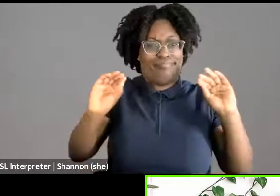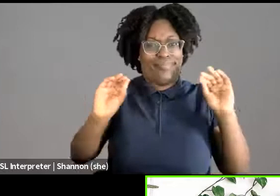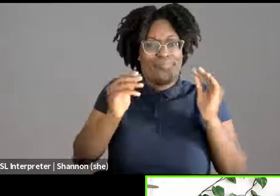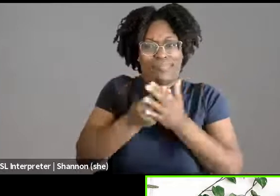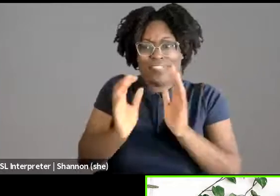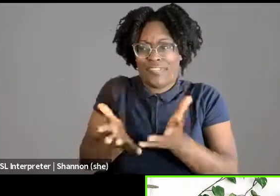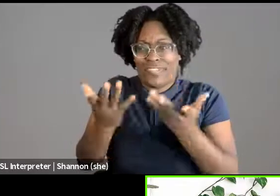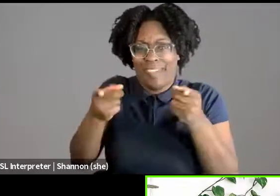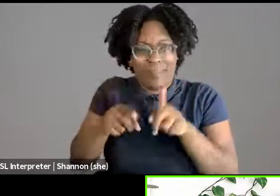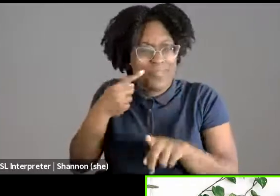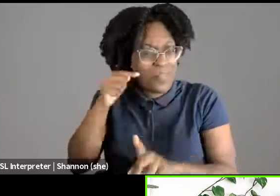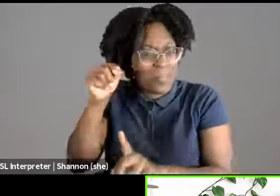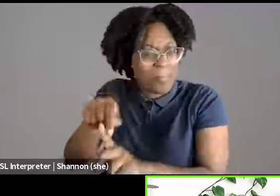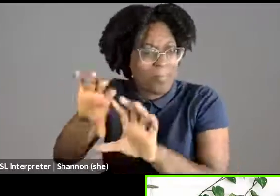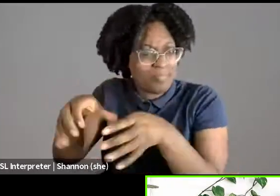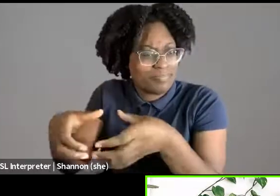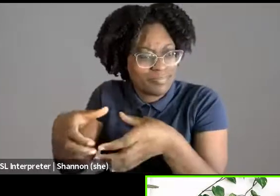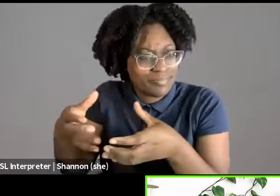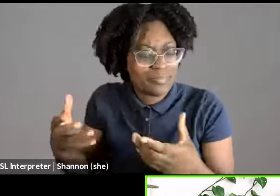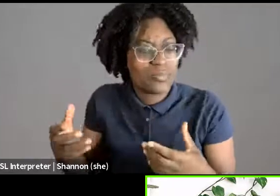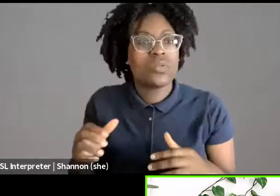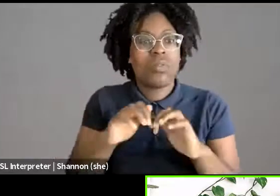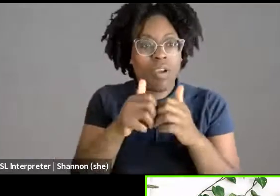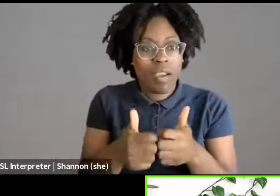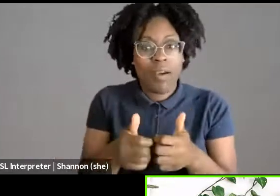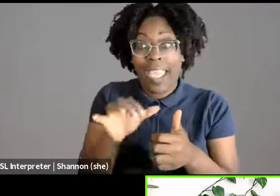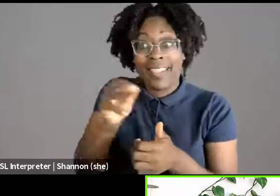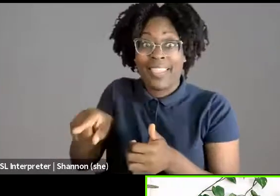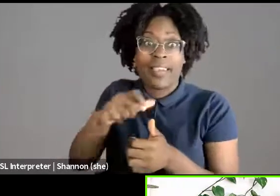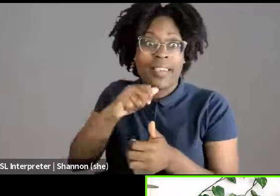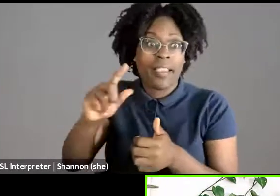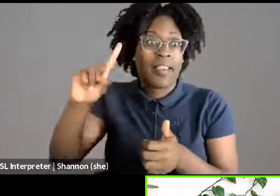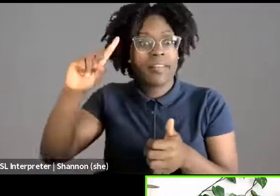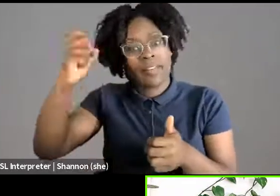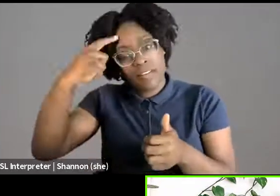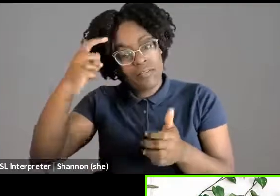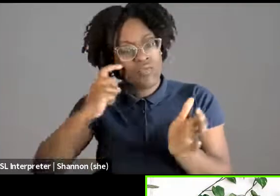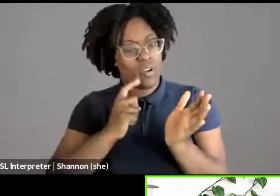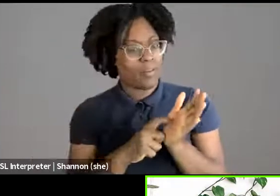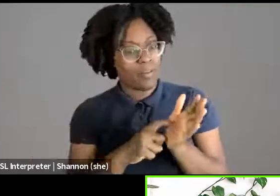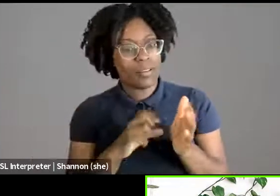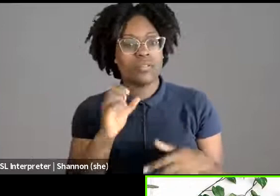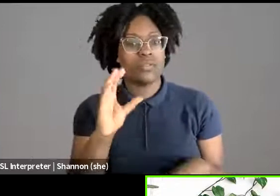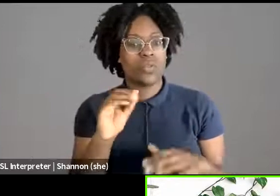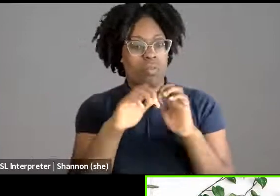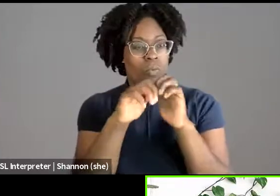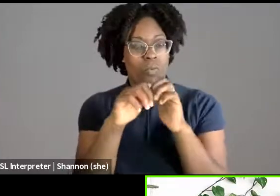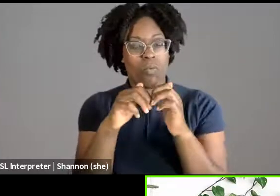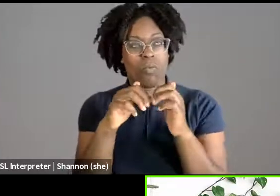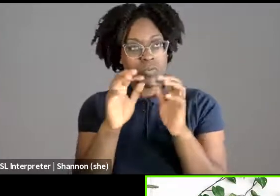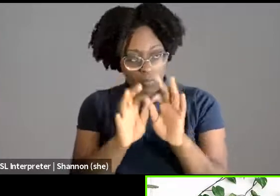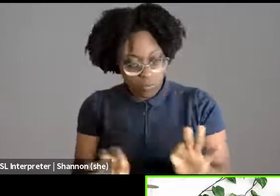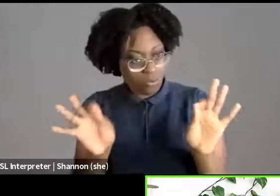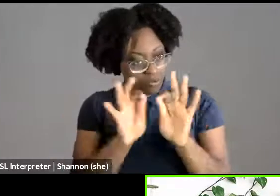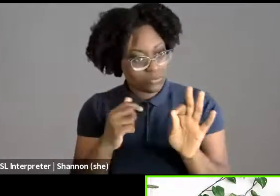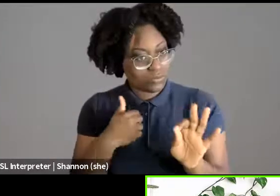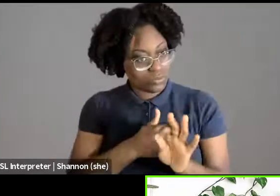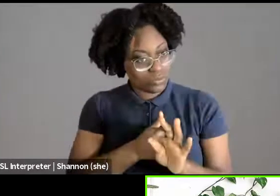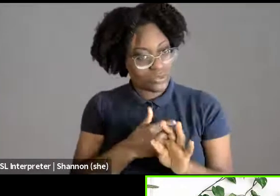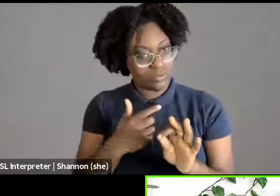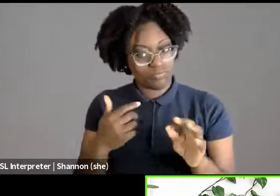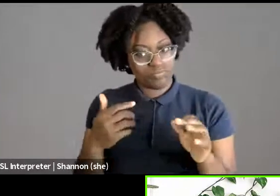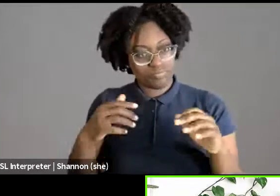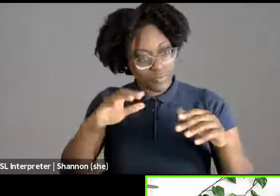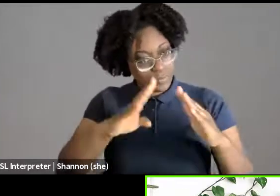to learn how to support unrecognized tribes. And that's where intertribal and community-based organizations